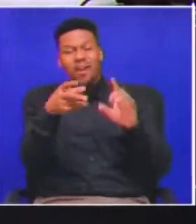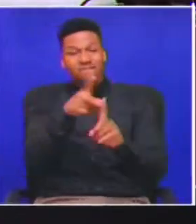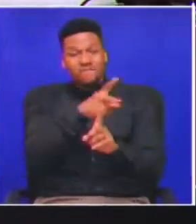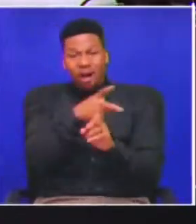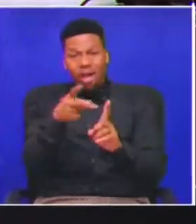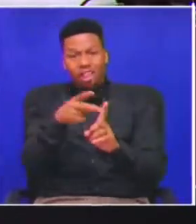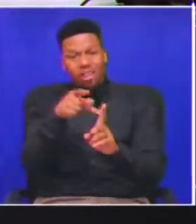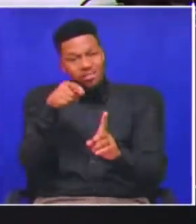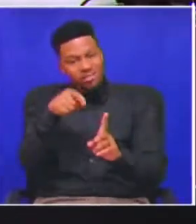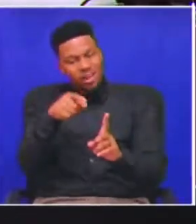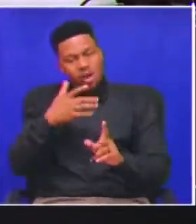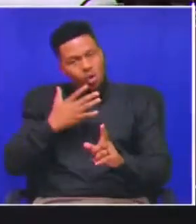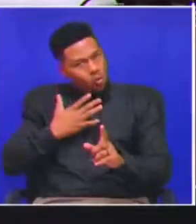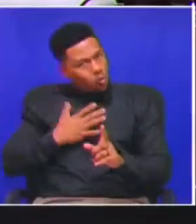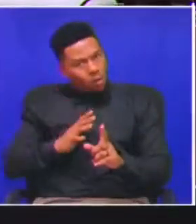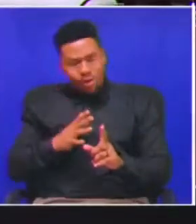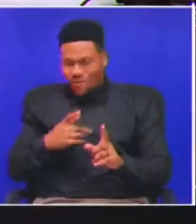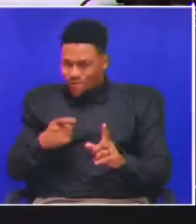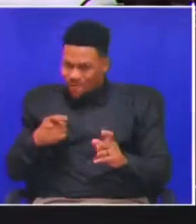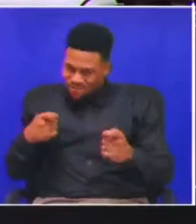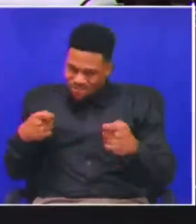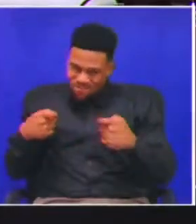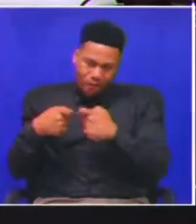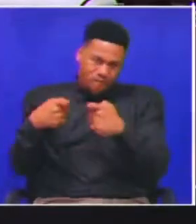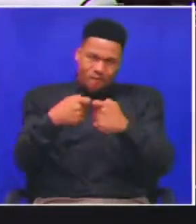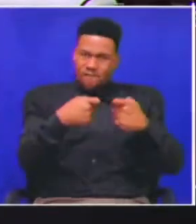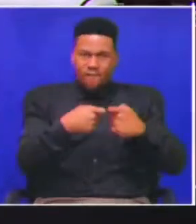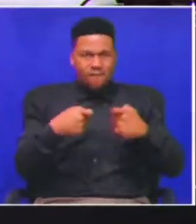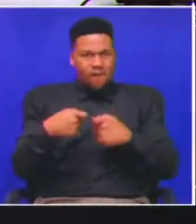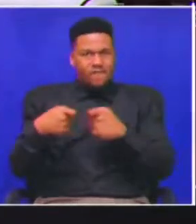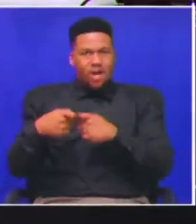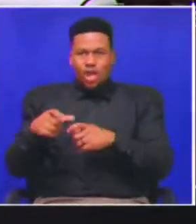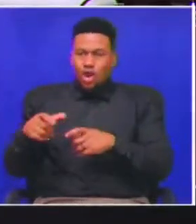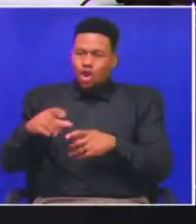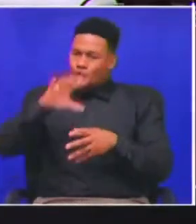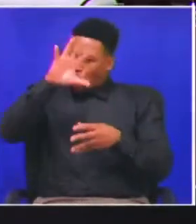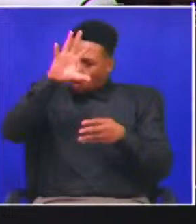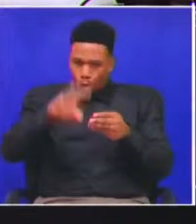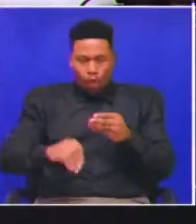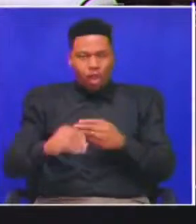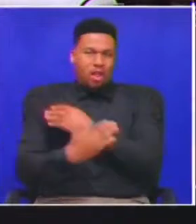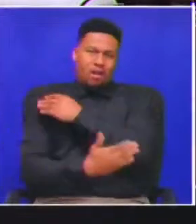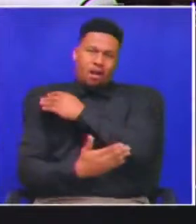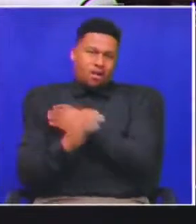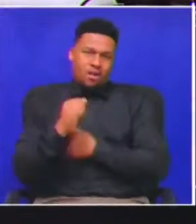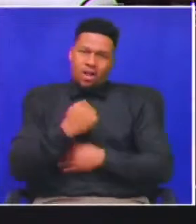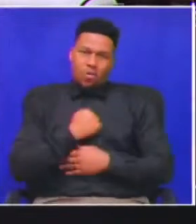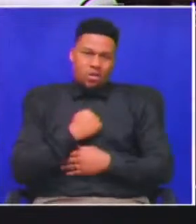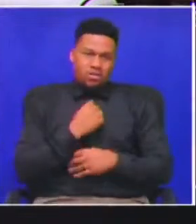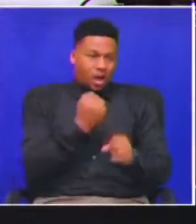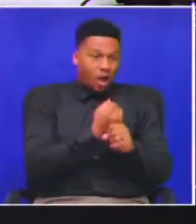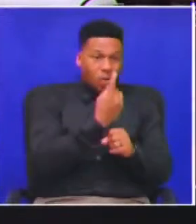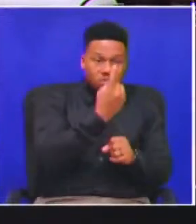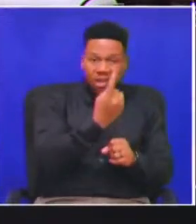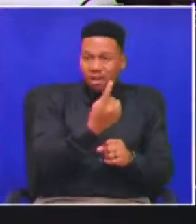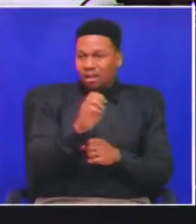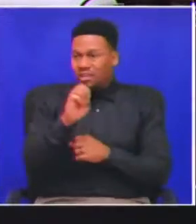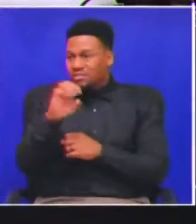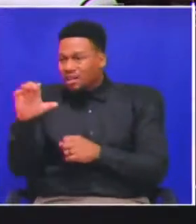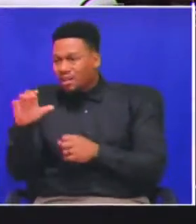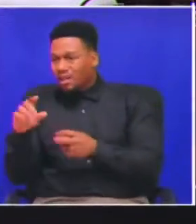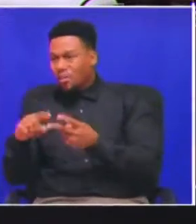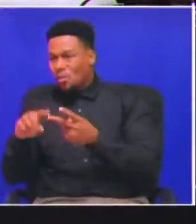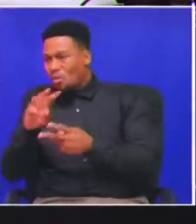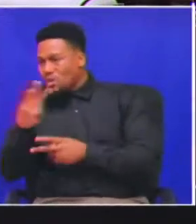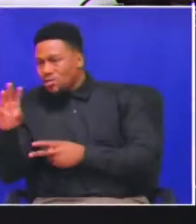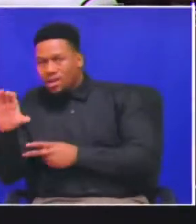to be fought throughout the country, not only in Gauteng, Eastern Cape, KwaZulu-Natal, or the Western Cape.